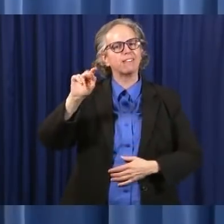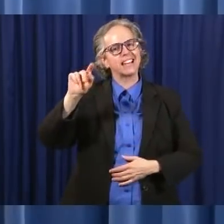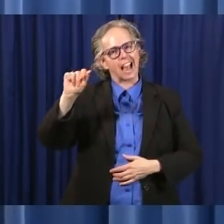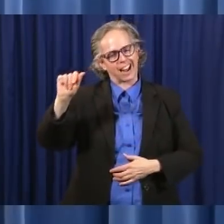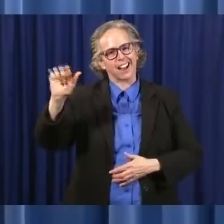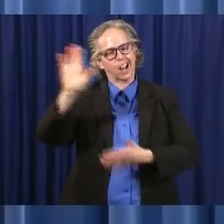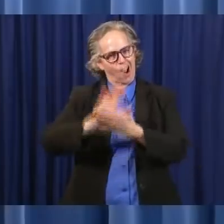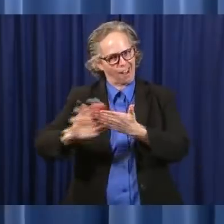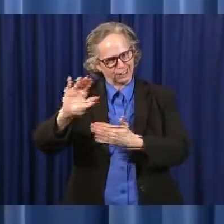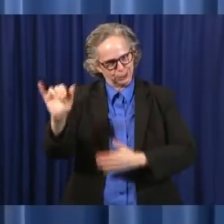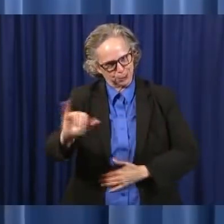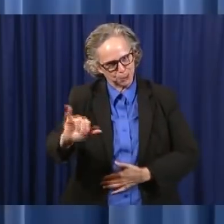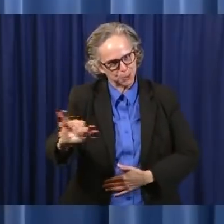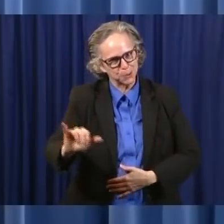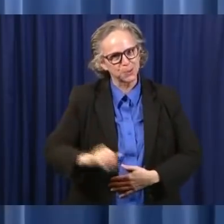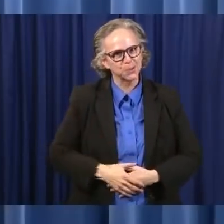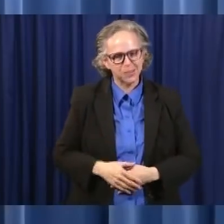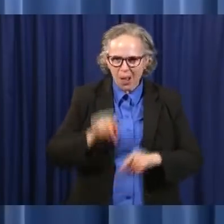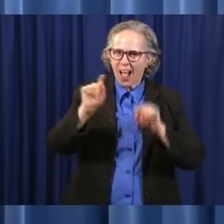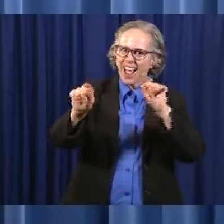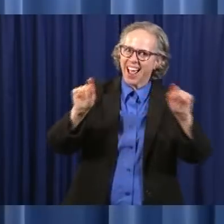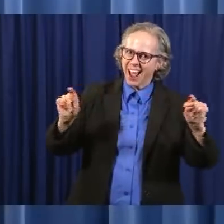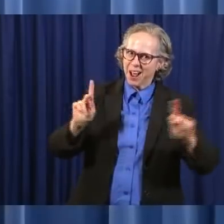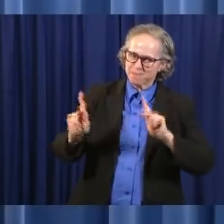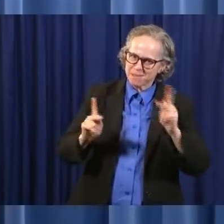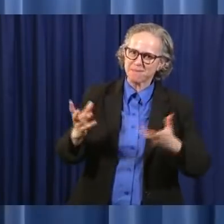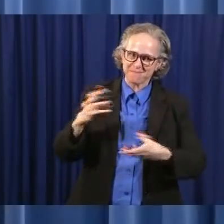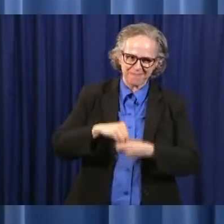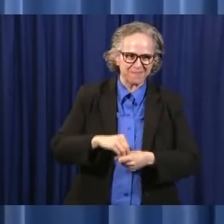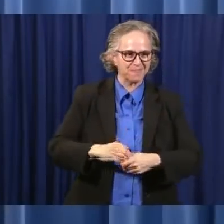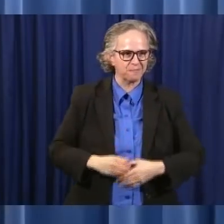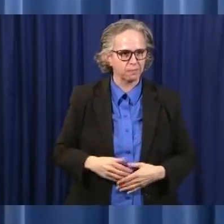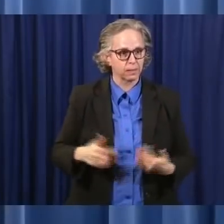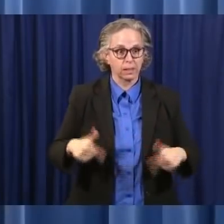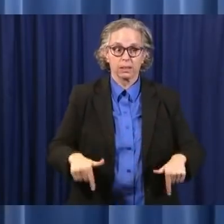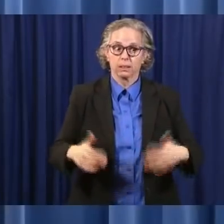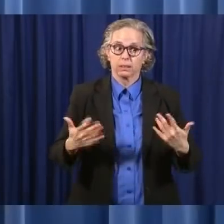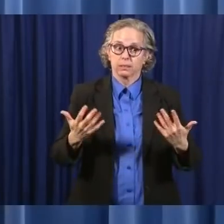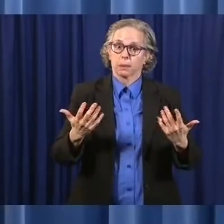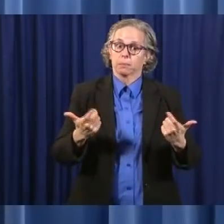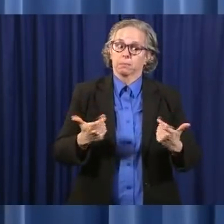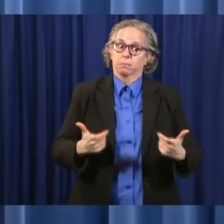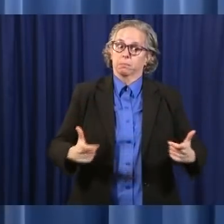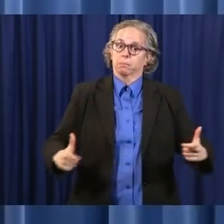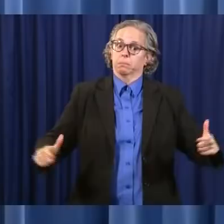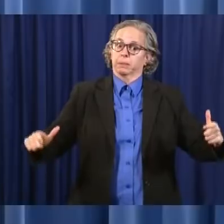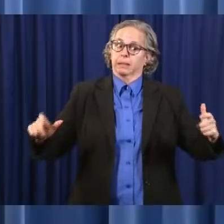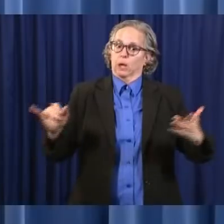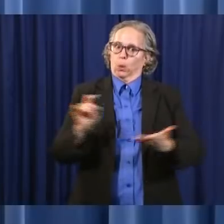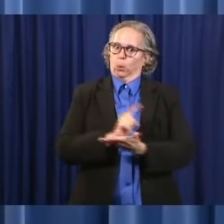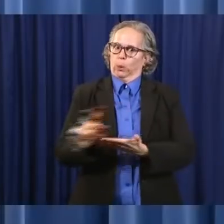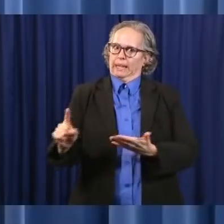This is a big week as we move forward to open up our economy in Ohio.